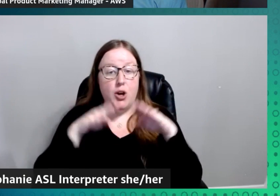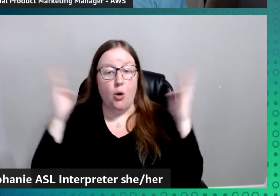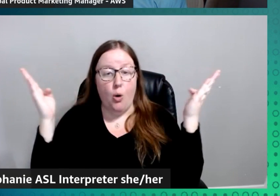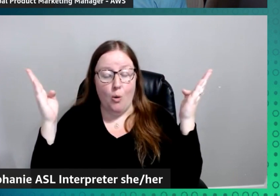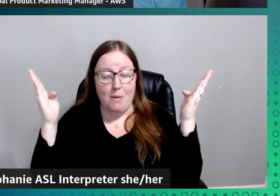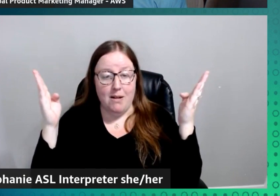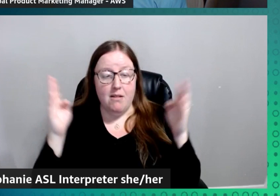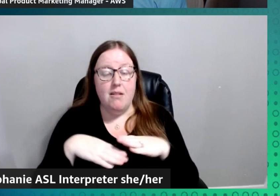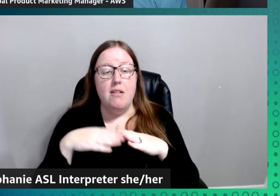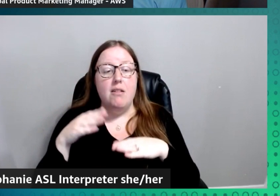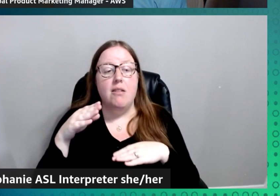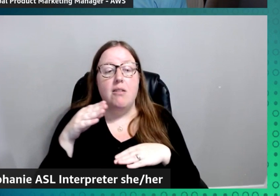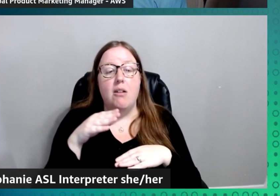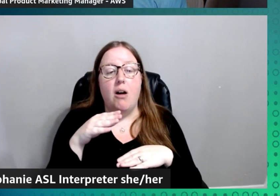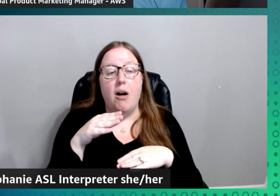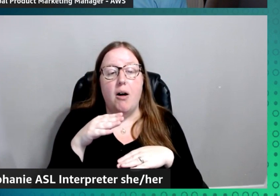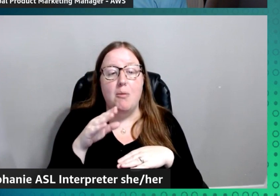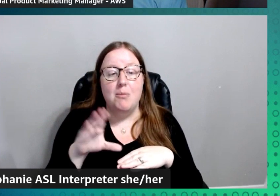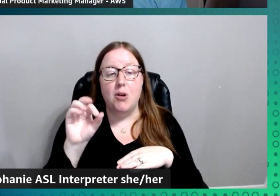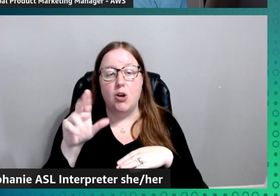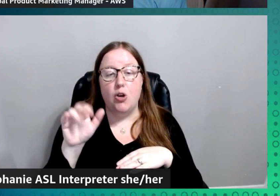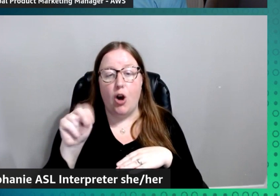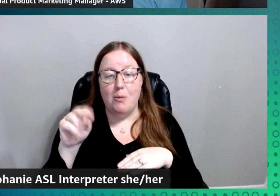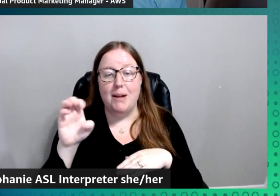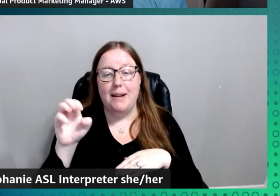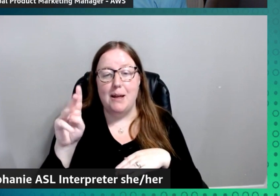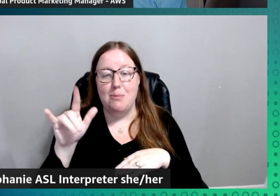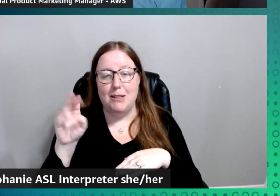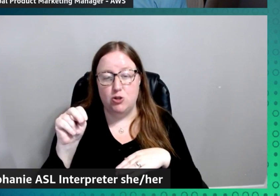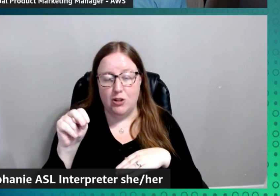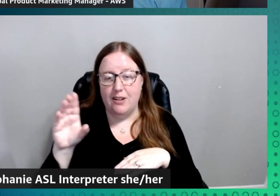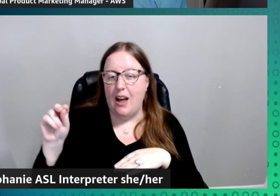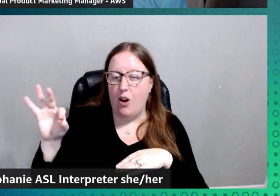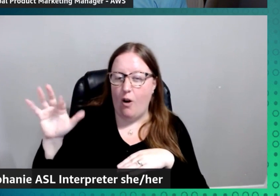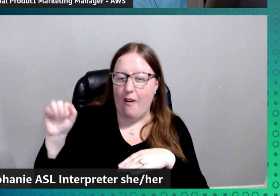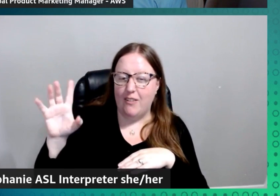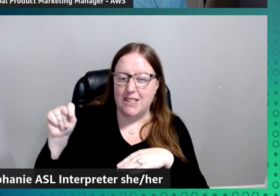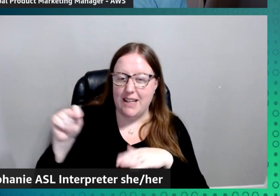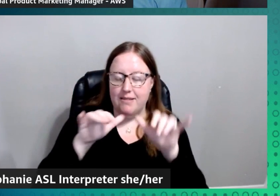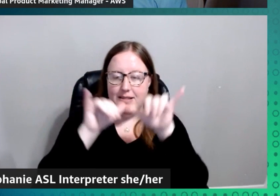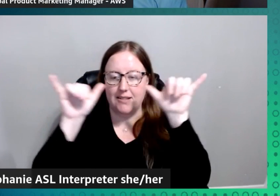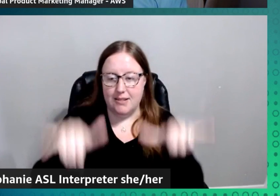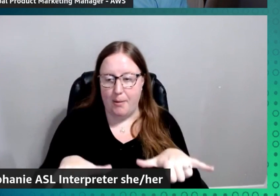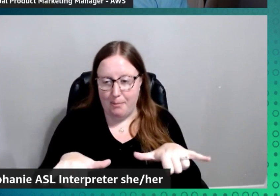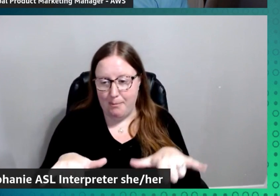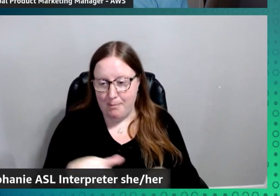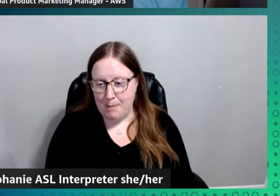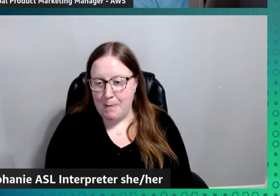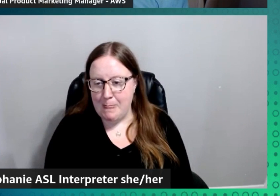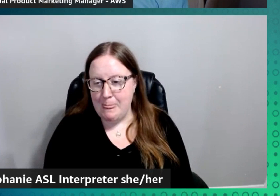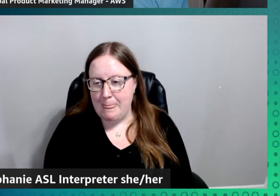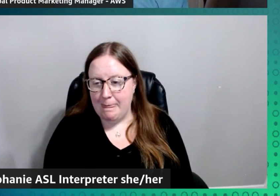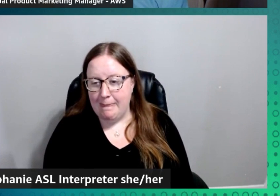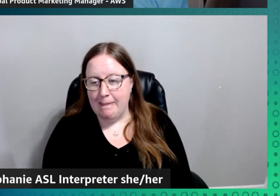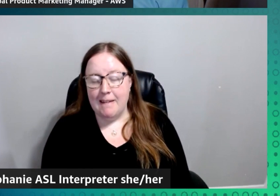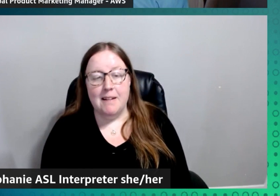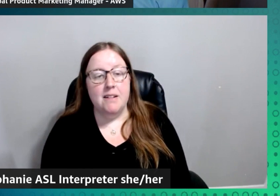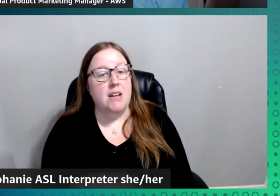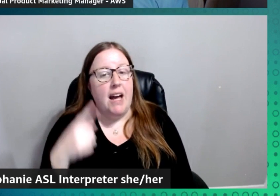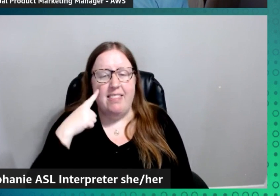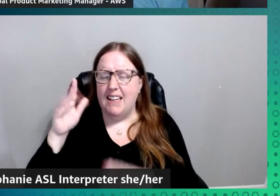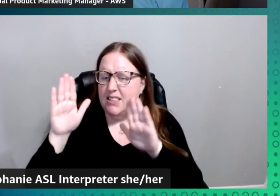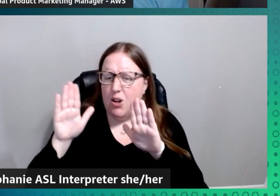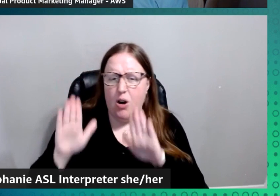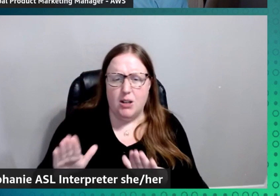and auditable carbon emission and carbon offset system. I think that this is, by the way, awesome.